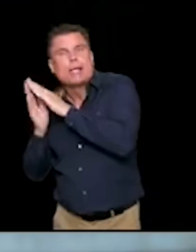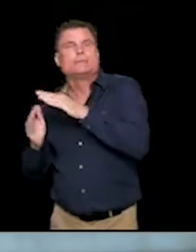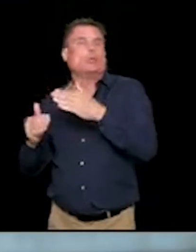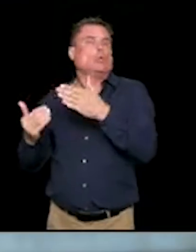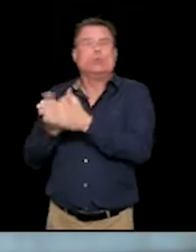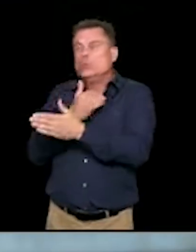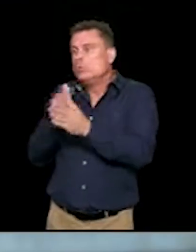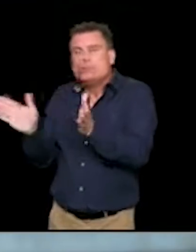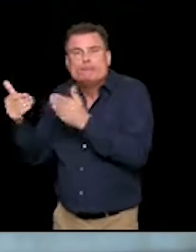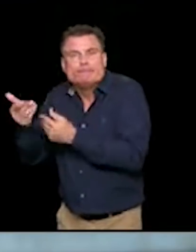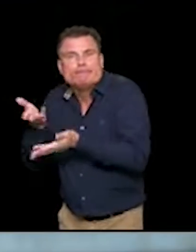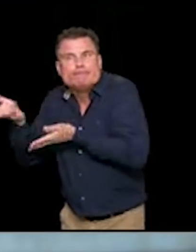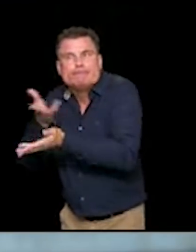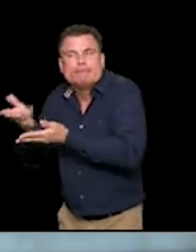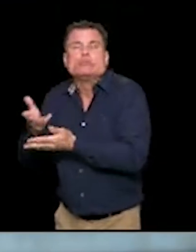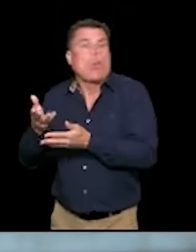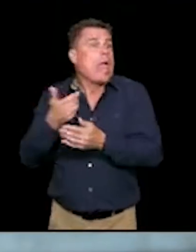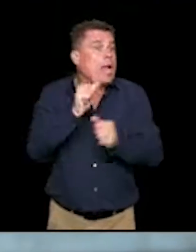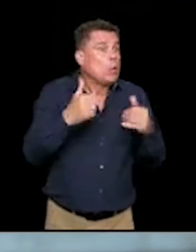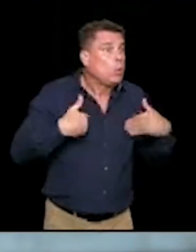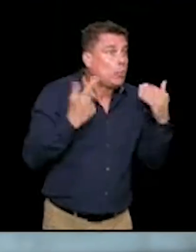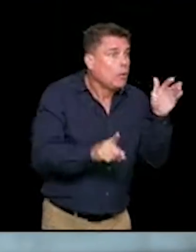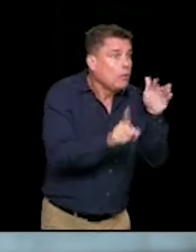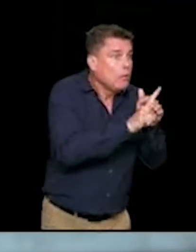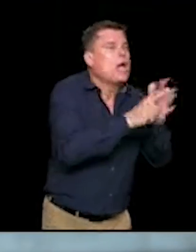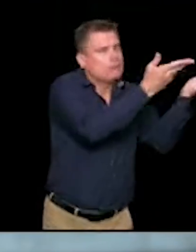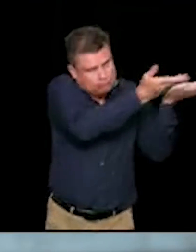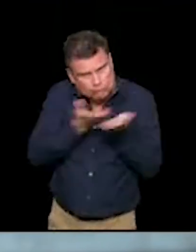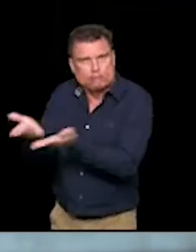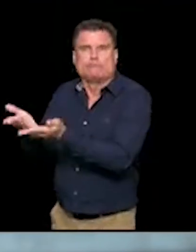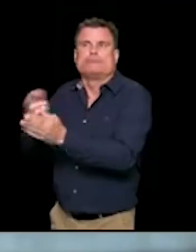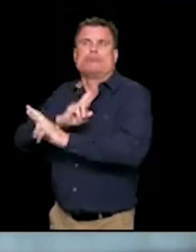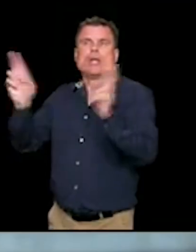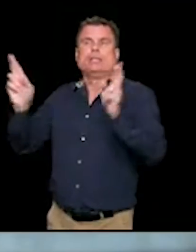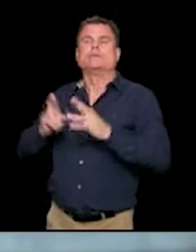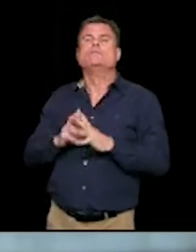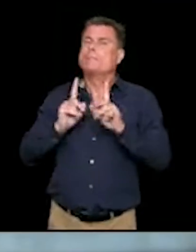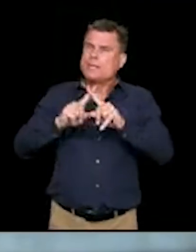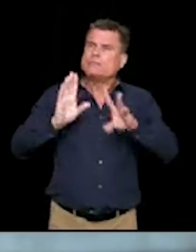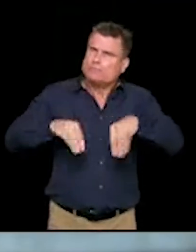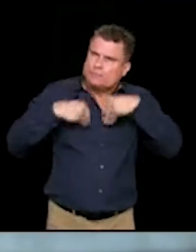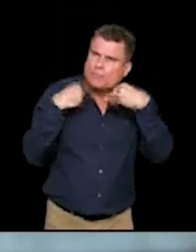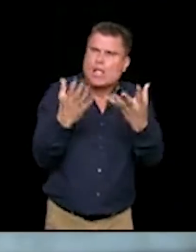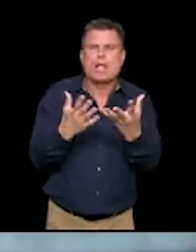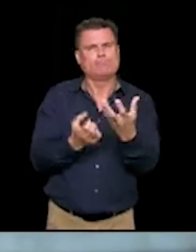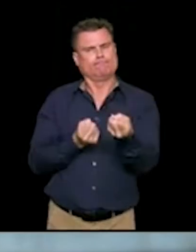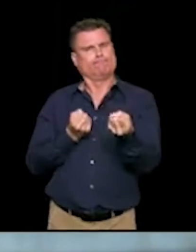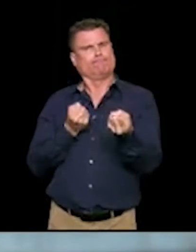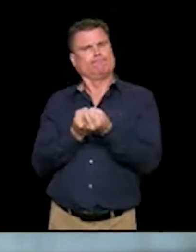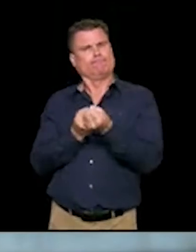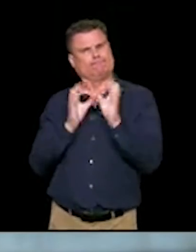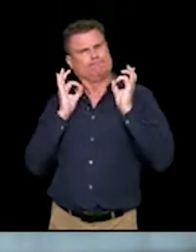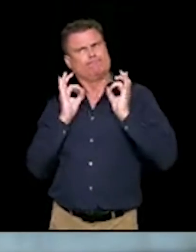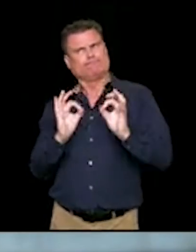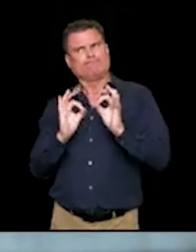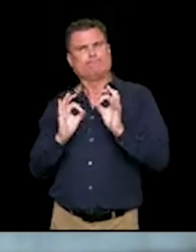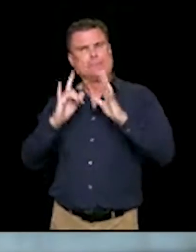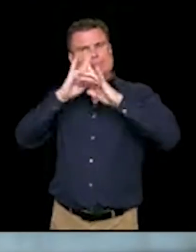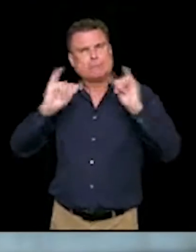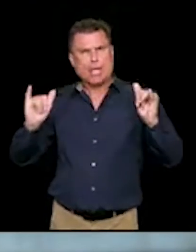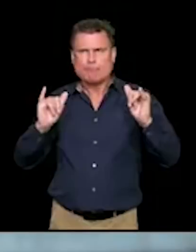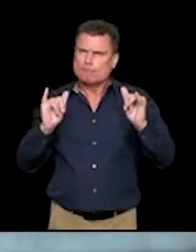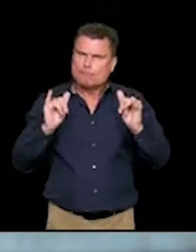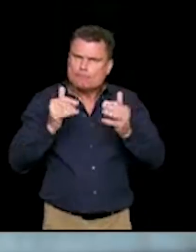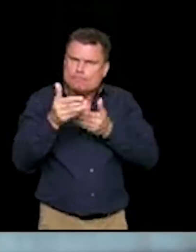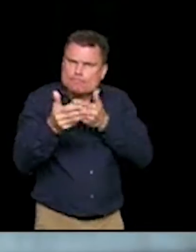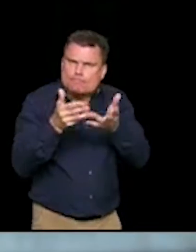these beds can be available quickly because they're needed quickly. Providing the right substance use services at the right